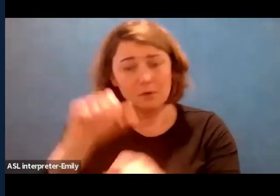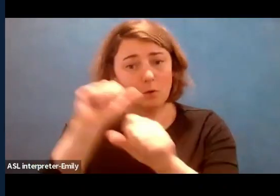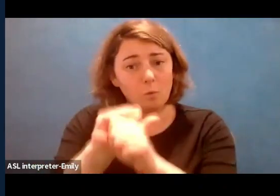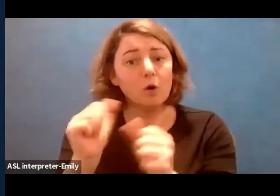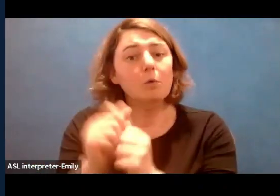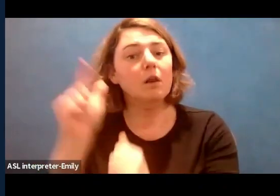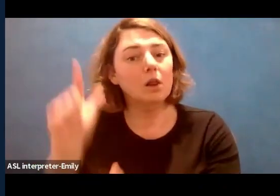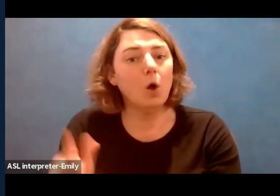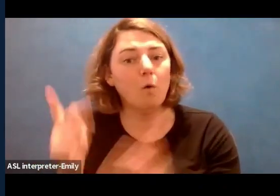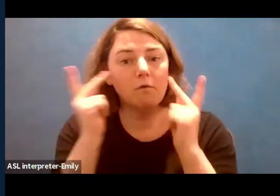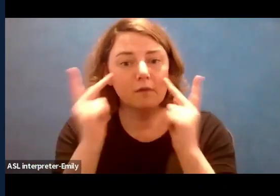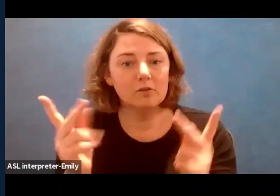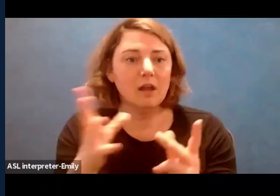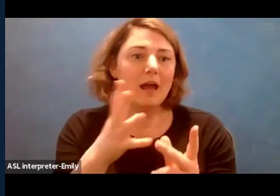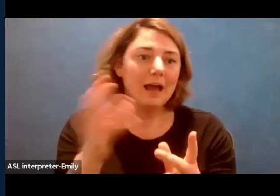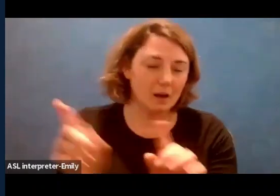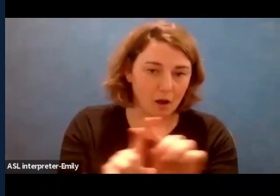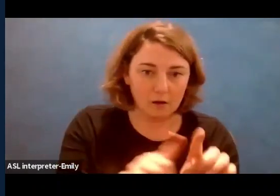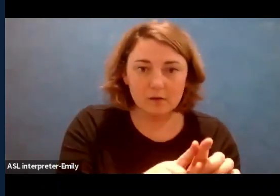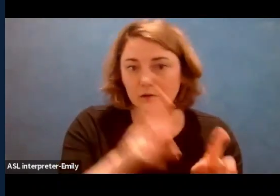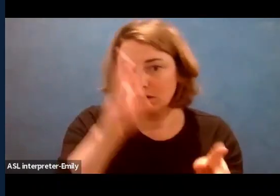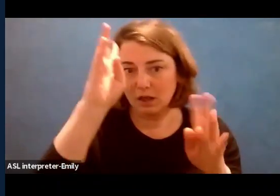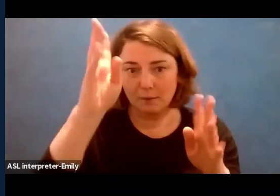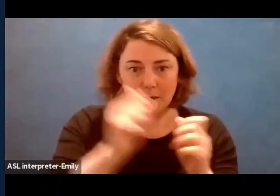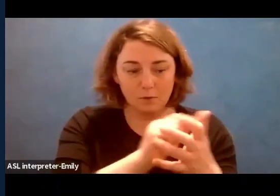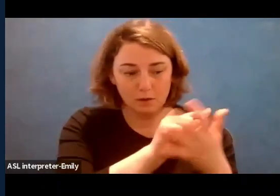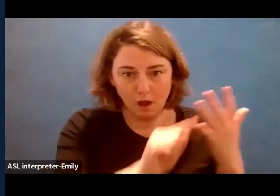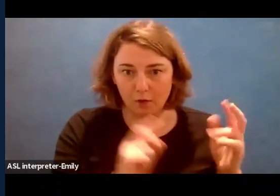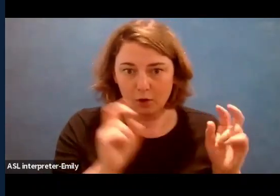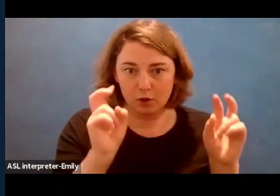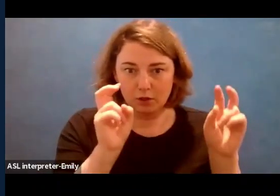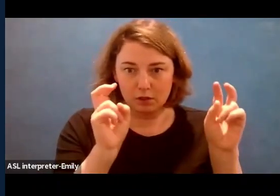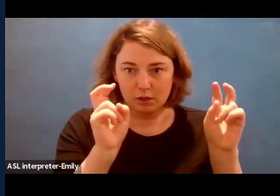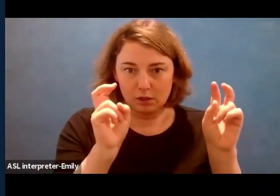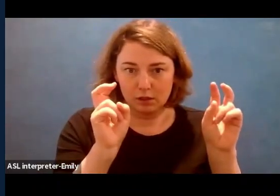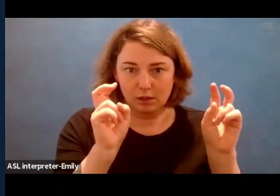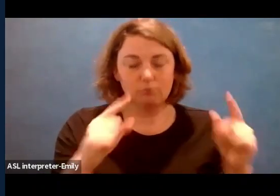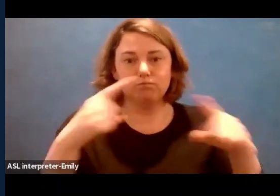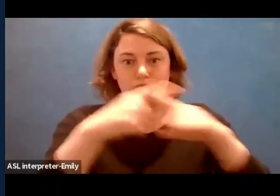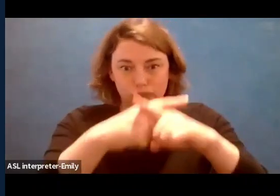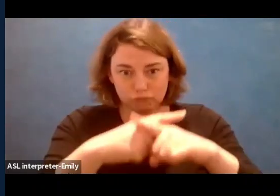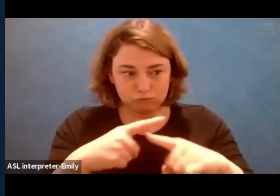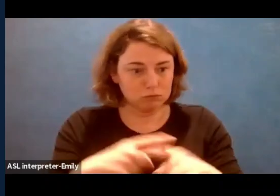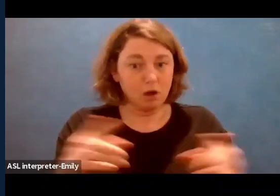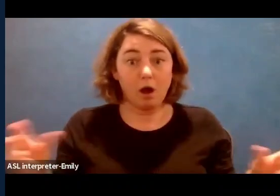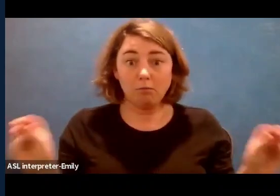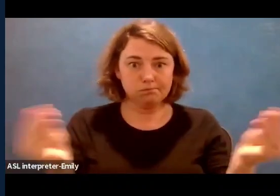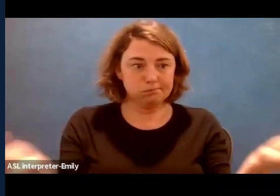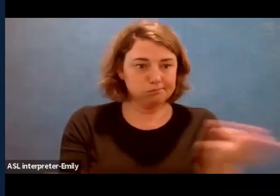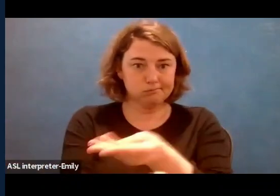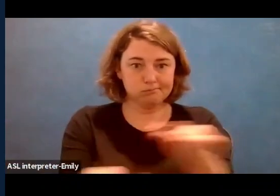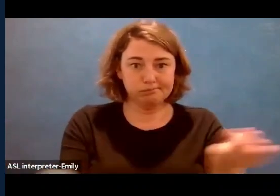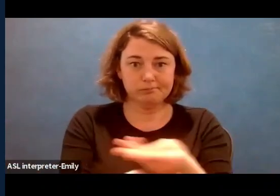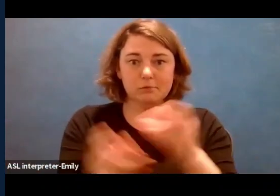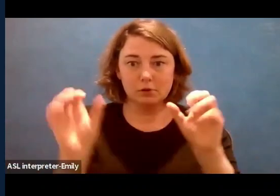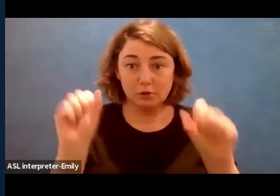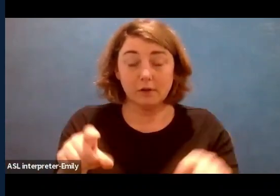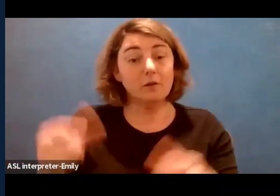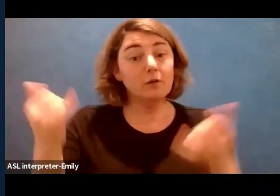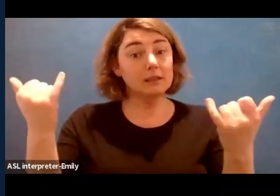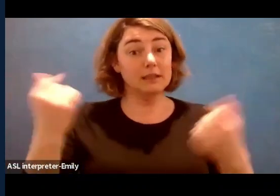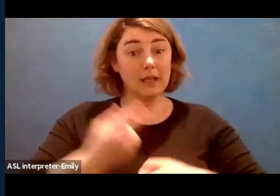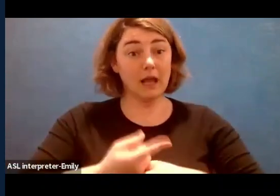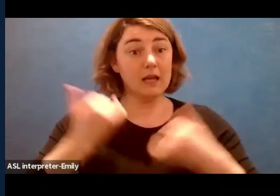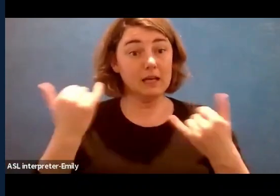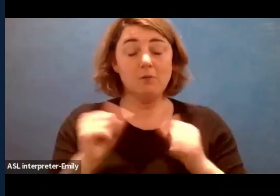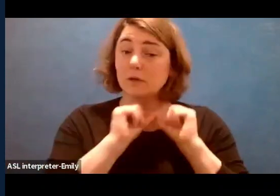vision, and again, coming up with other issues that crossed many disability areas. So the Lighthouse today,